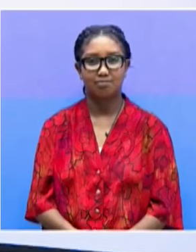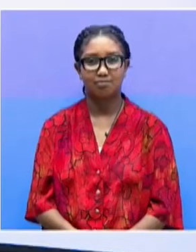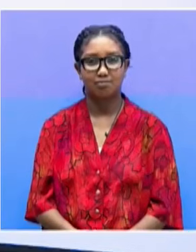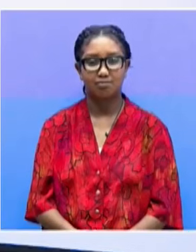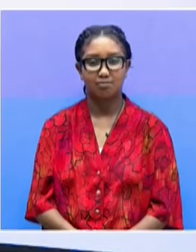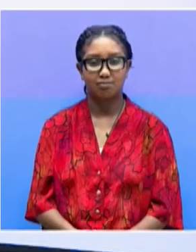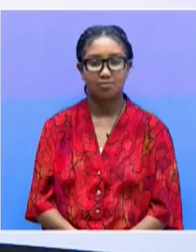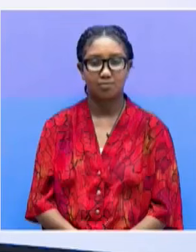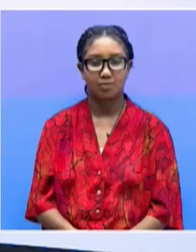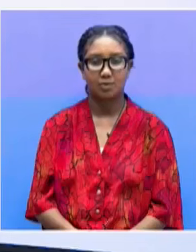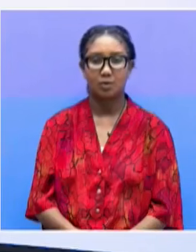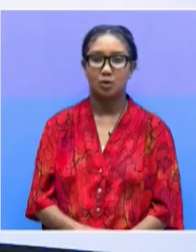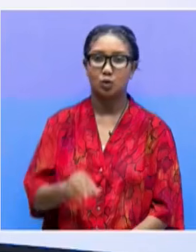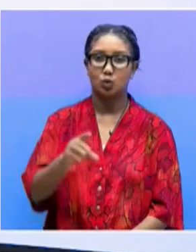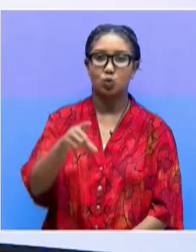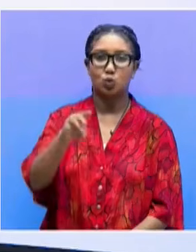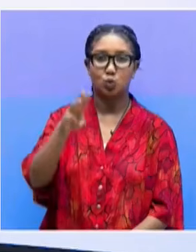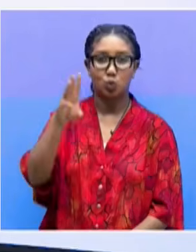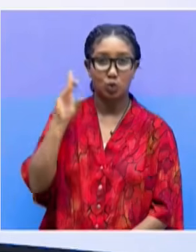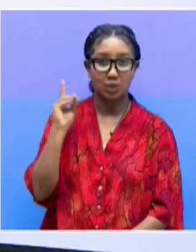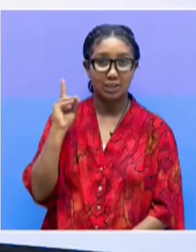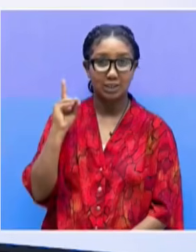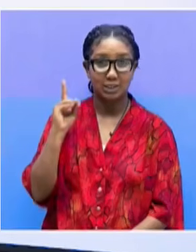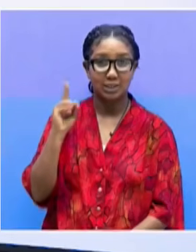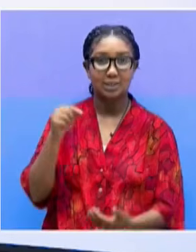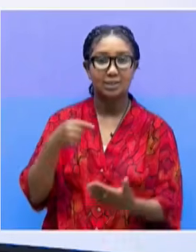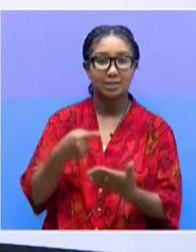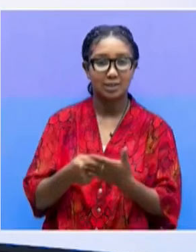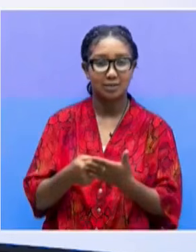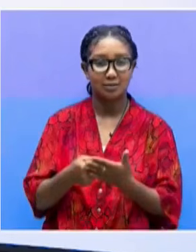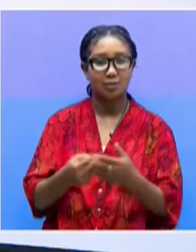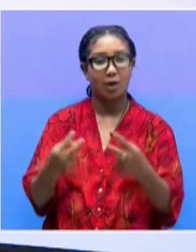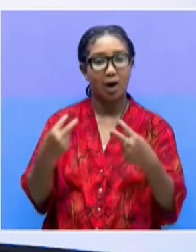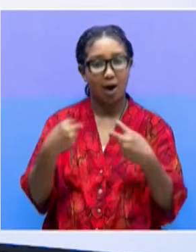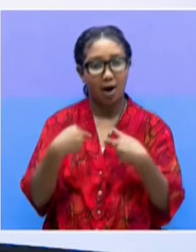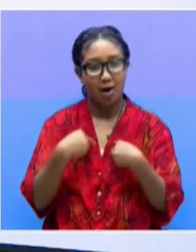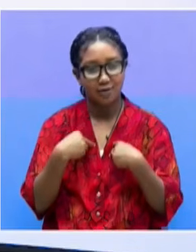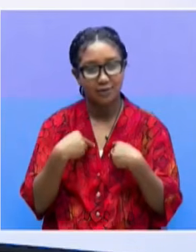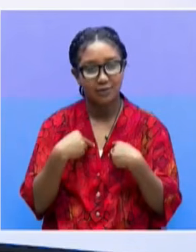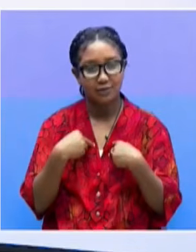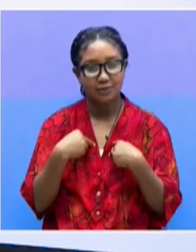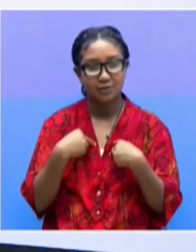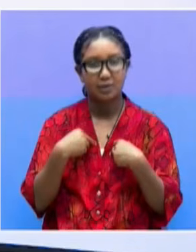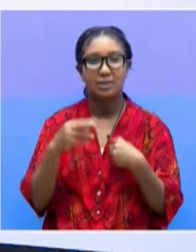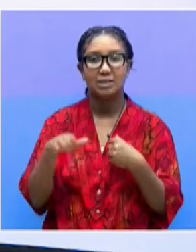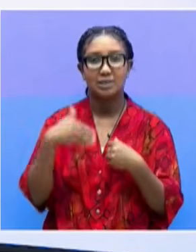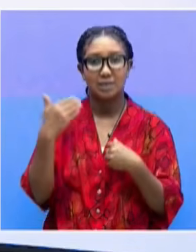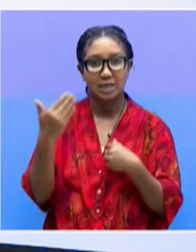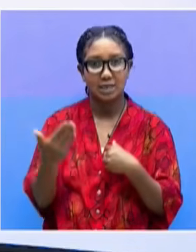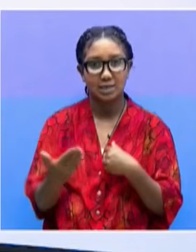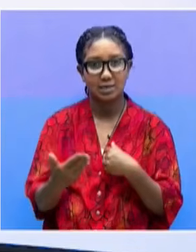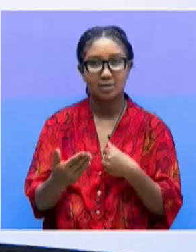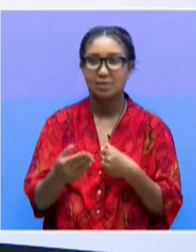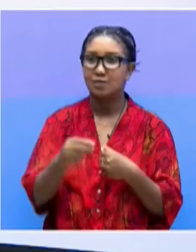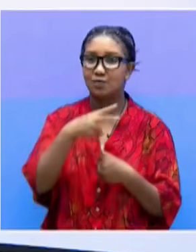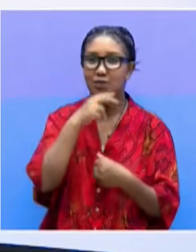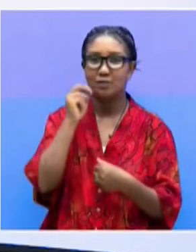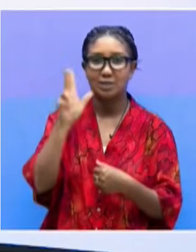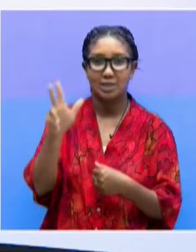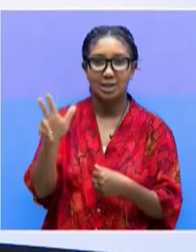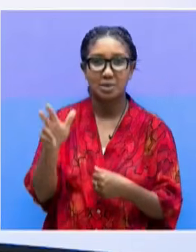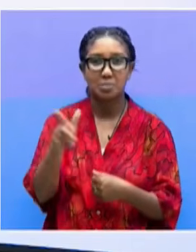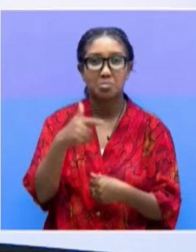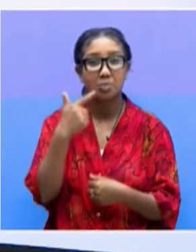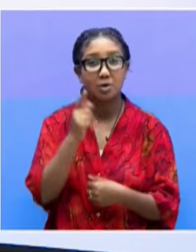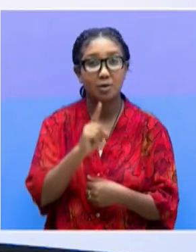Yes? Would. Then there is also have. Oh. Then scored, verb 3, which is